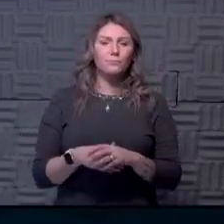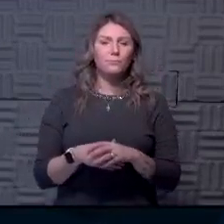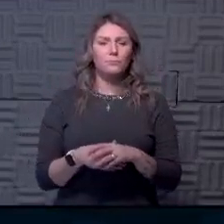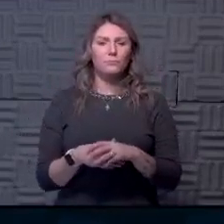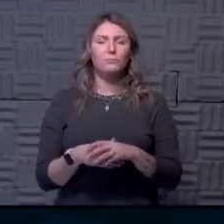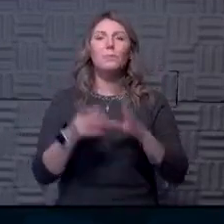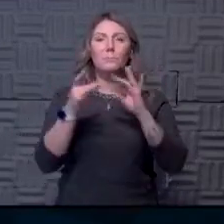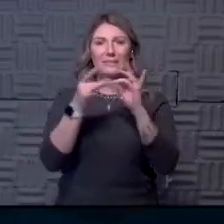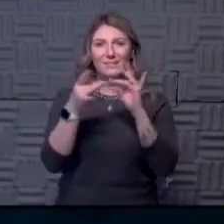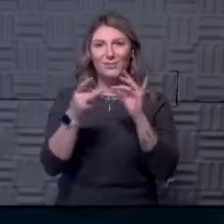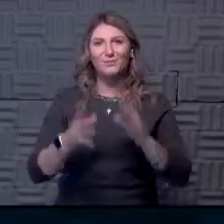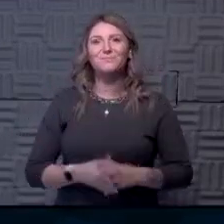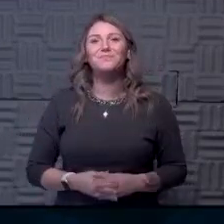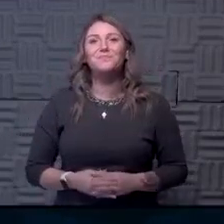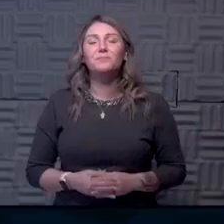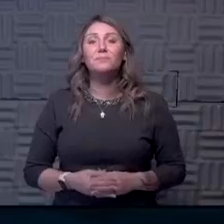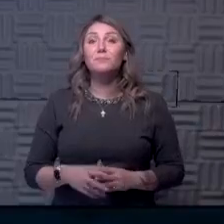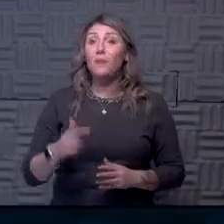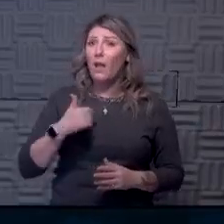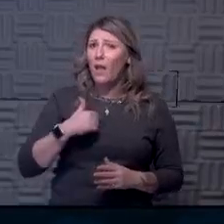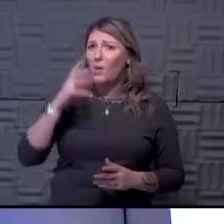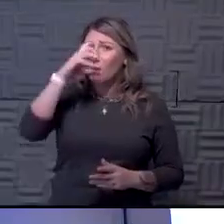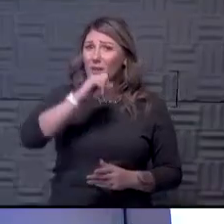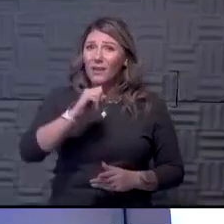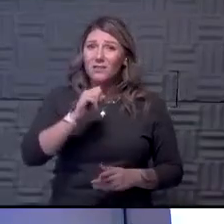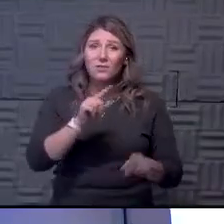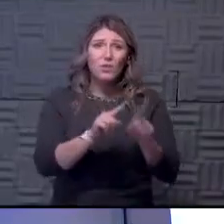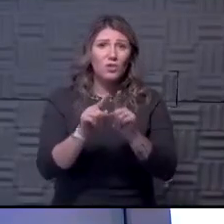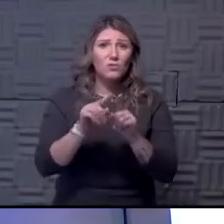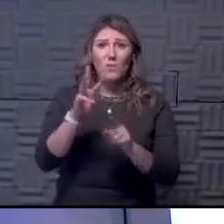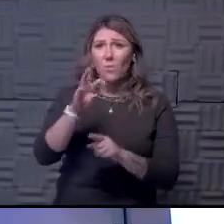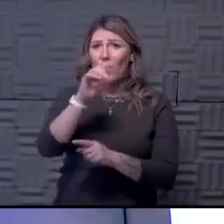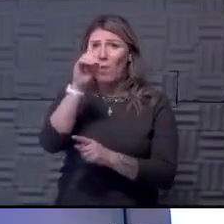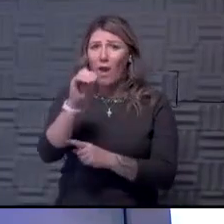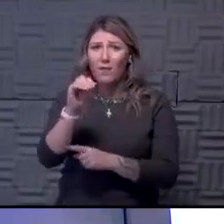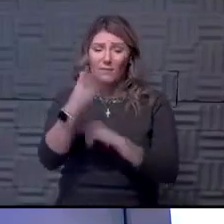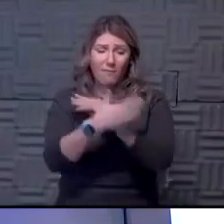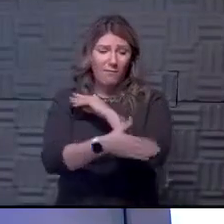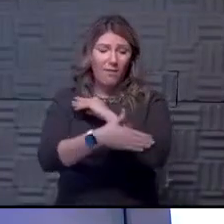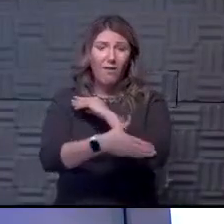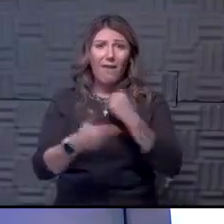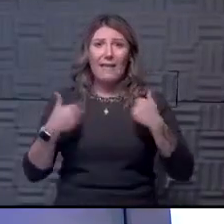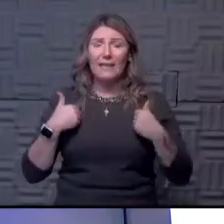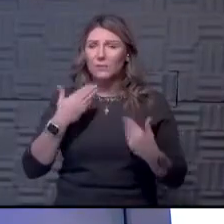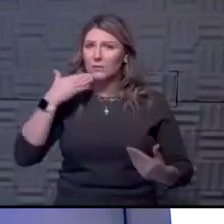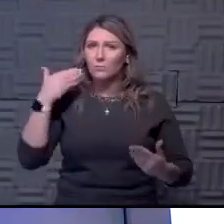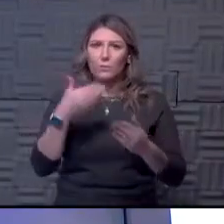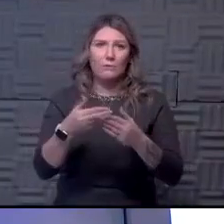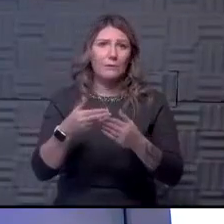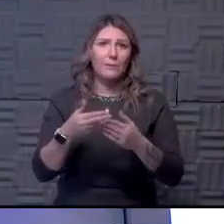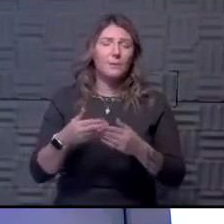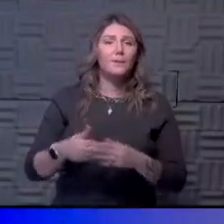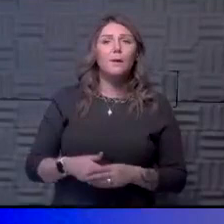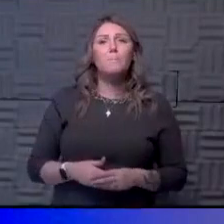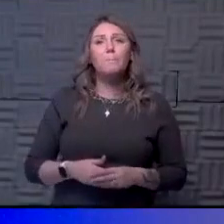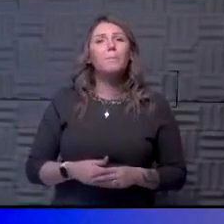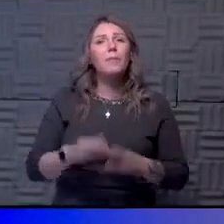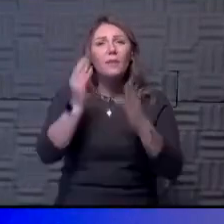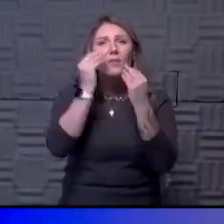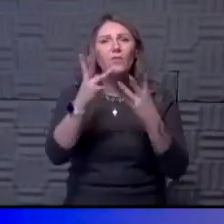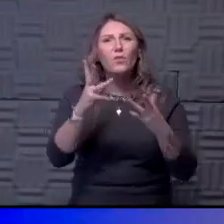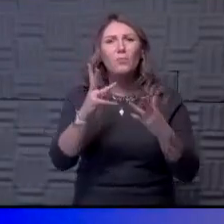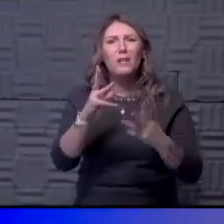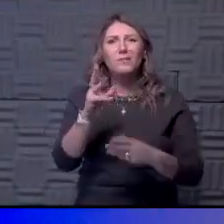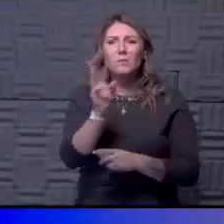like messaging. And I would have to guess, too, that Wyandotte County probably has a very good informational